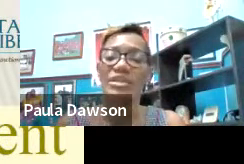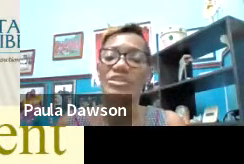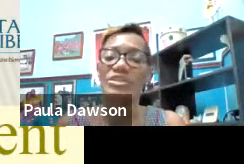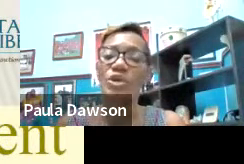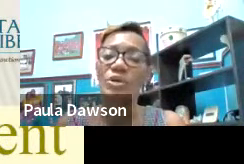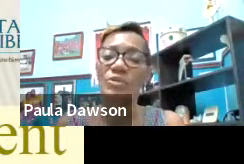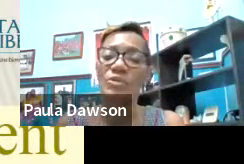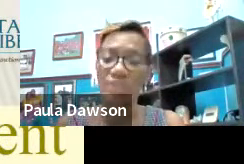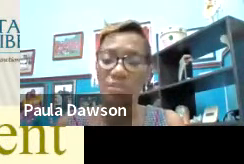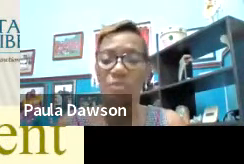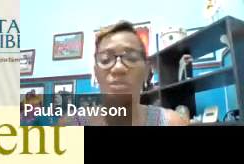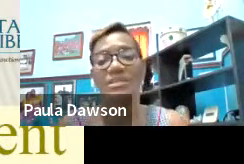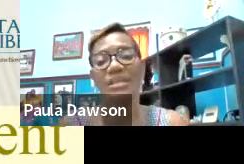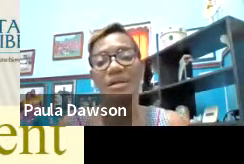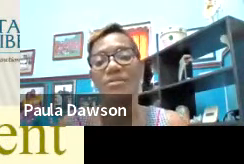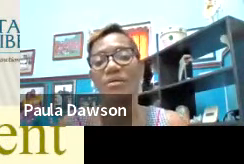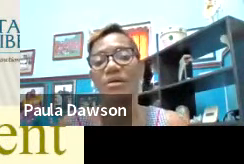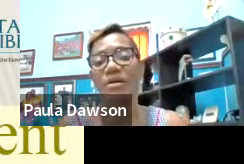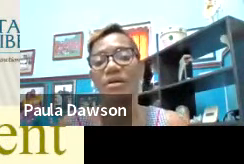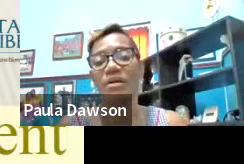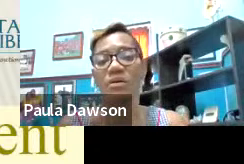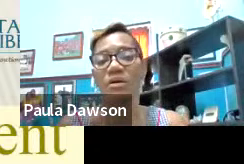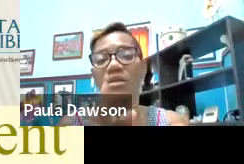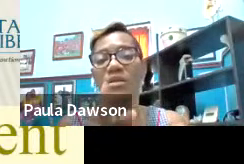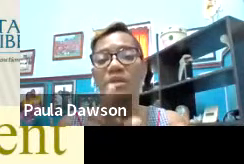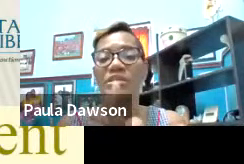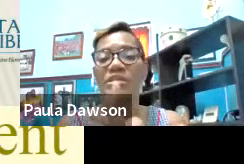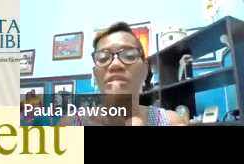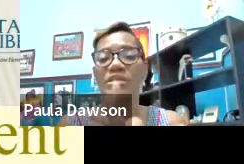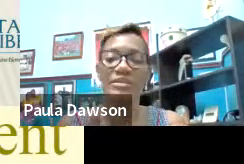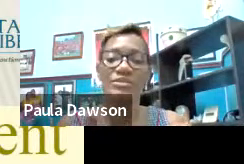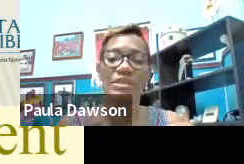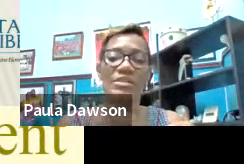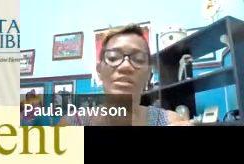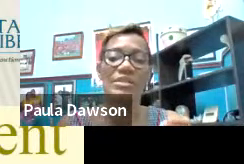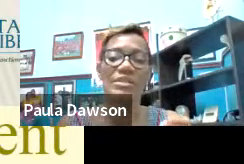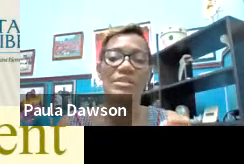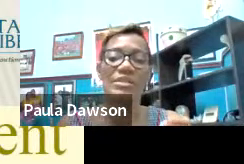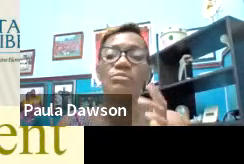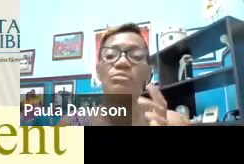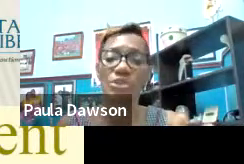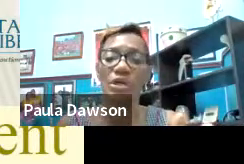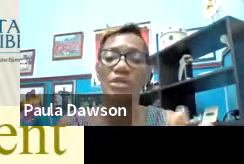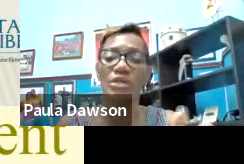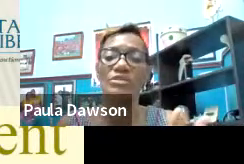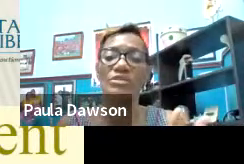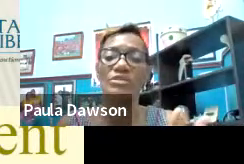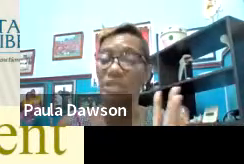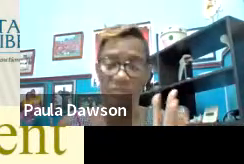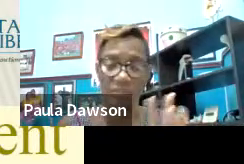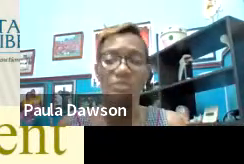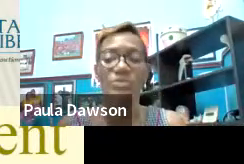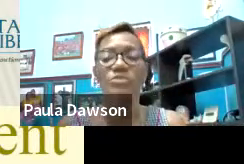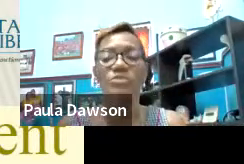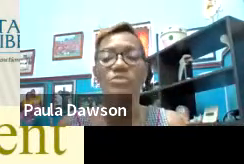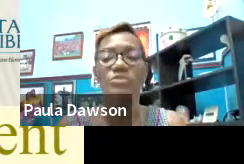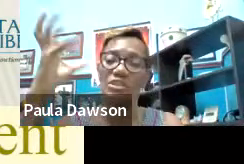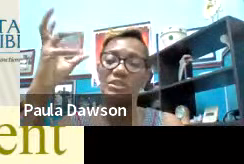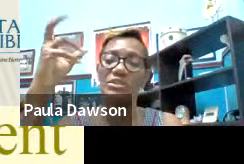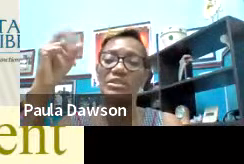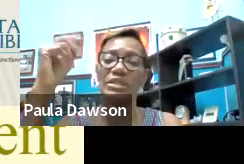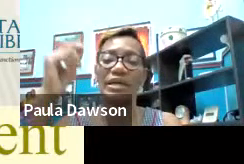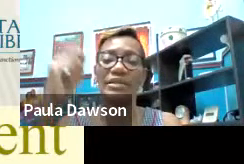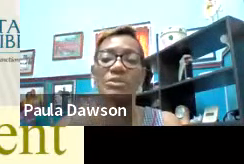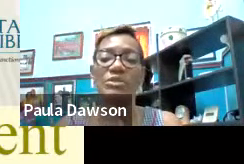a medication called phenol, which is an alcohol. The BTX in this slide is Botox. We definitely use